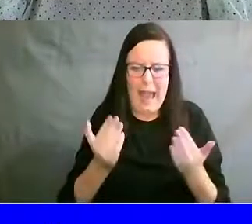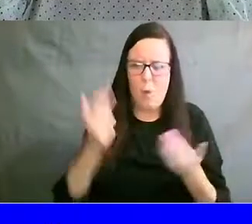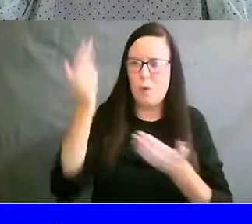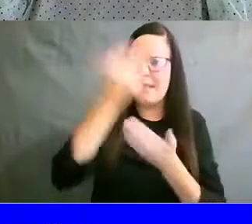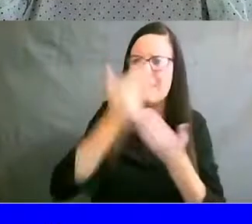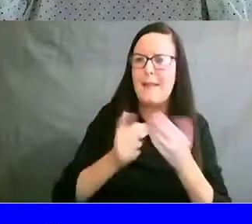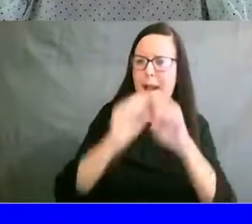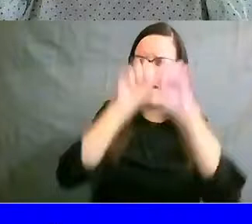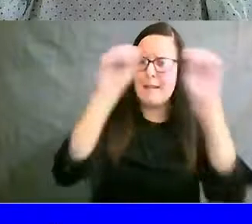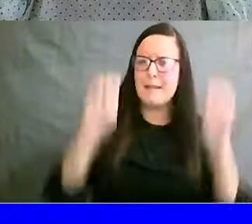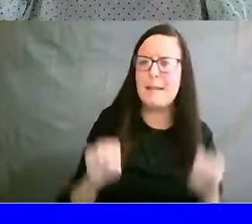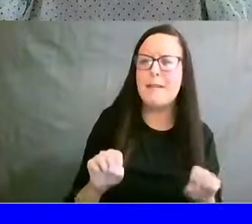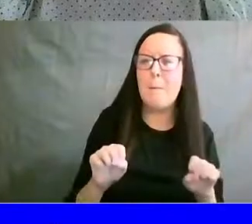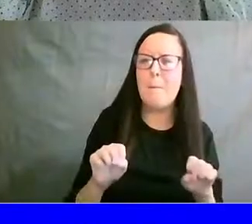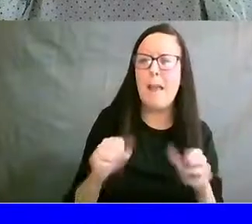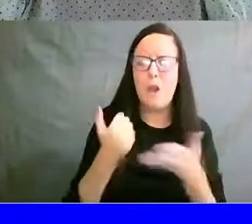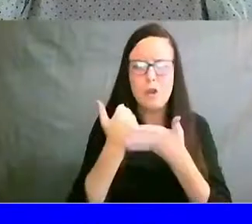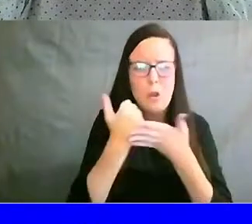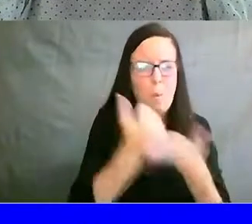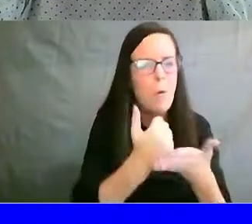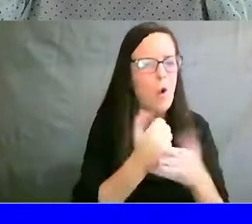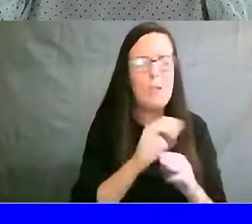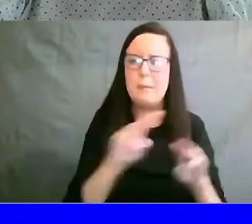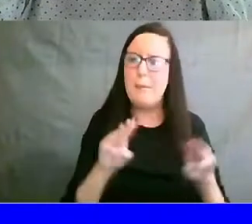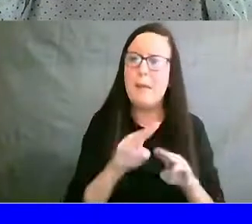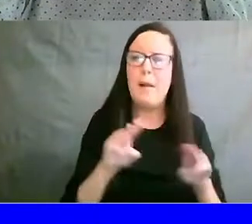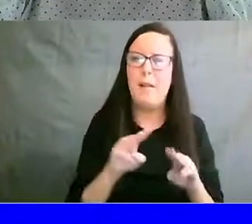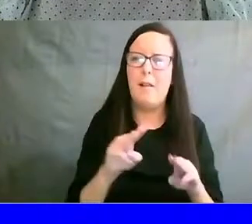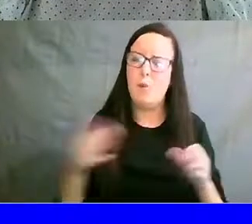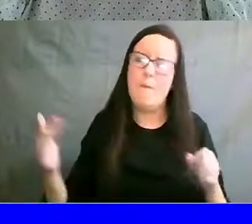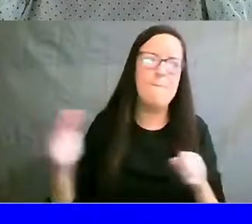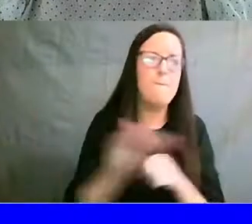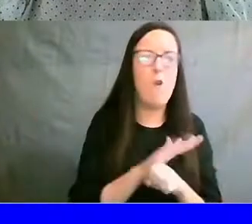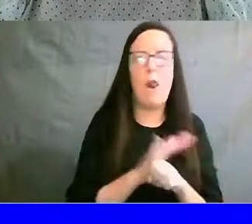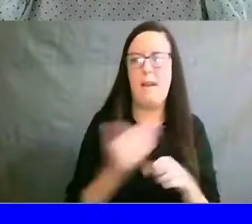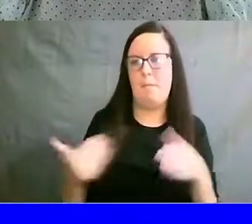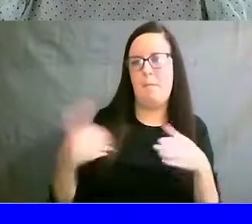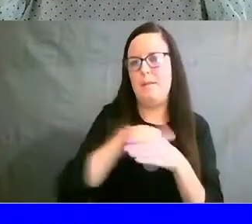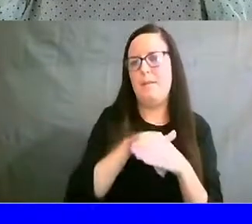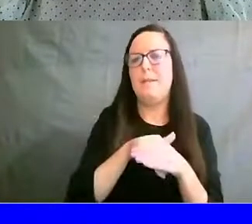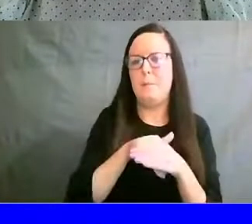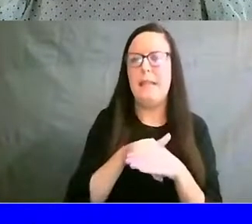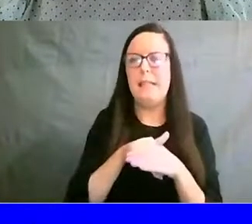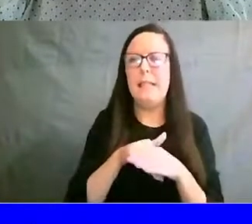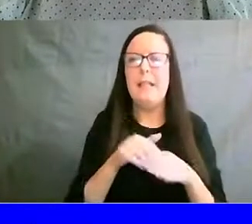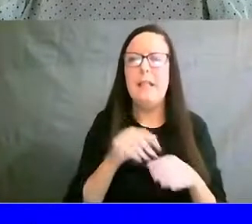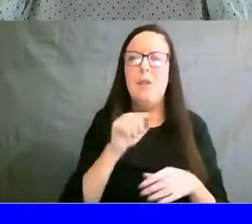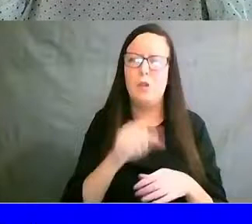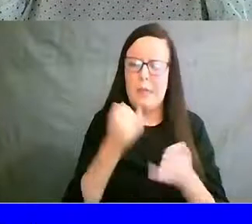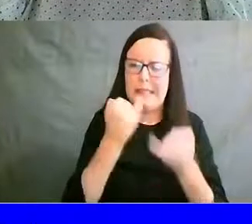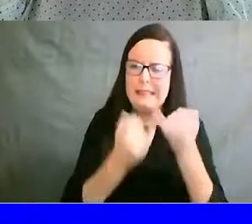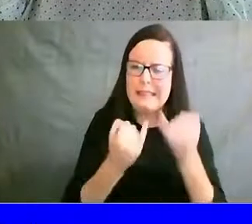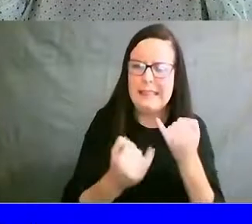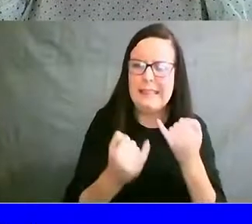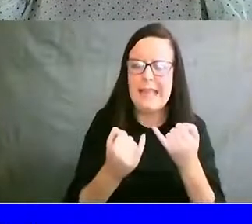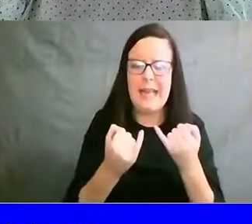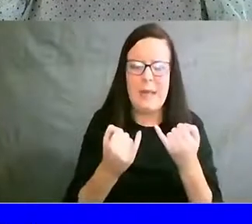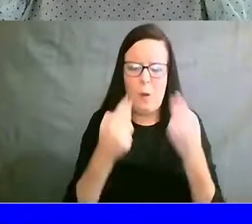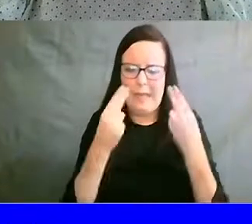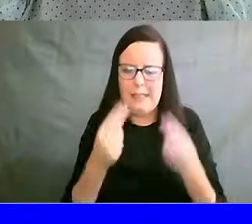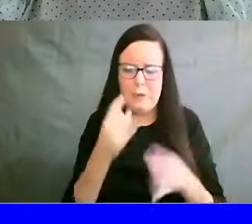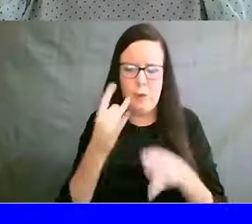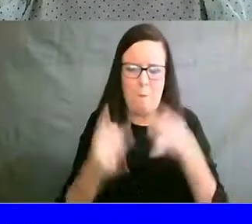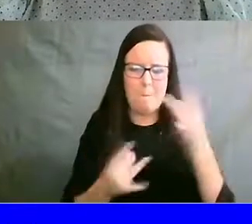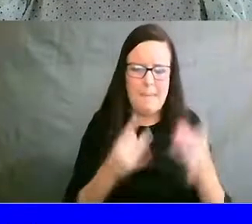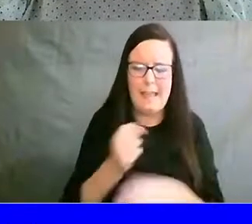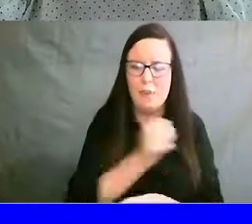with disabilities to fully participate. And in the detail of that is around making sure, particularly that